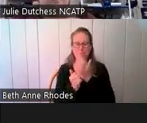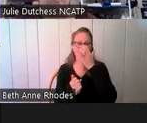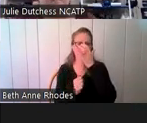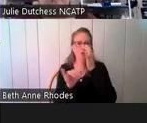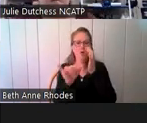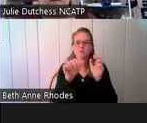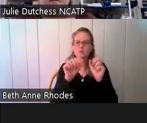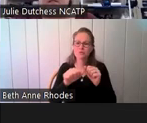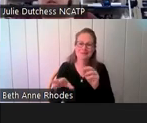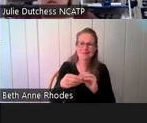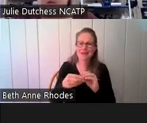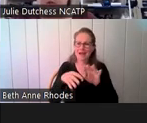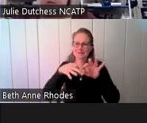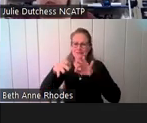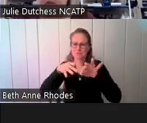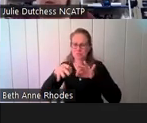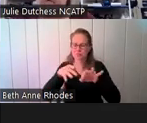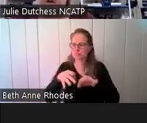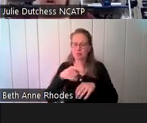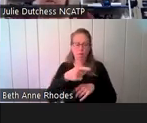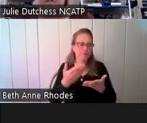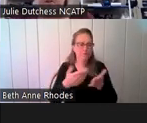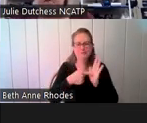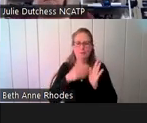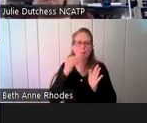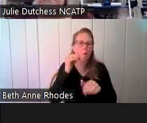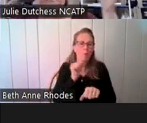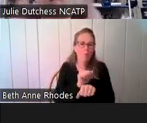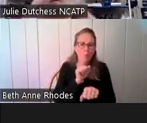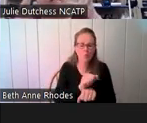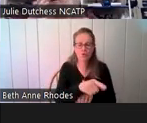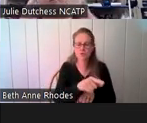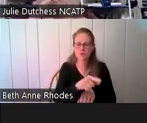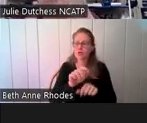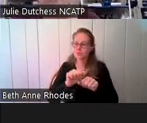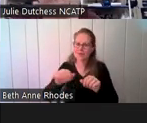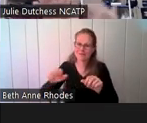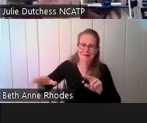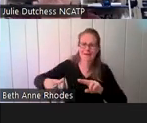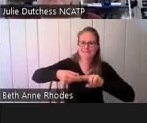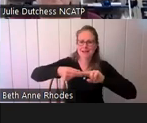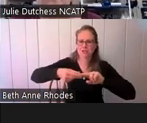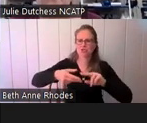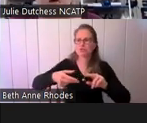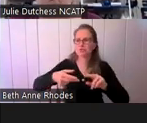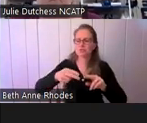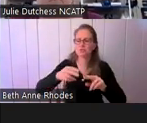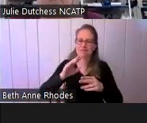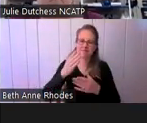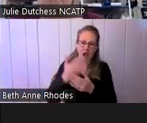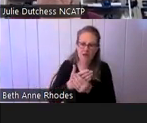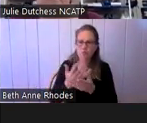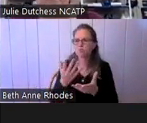to like a homework assignment. You can bring in files and notes to it. So again, it's all in one place, and that's what's helping us out